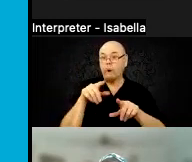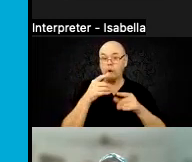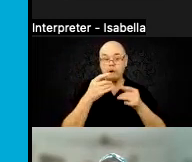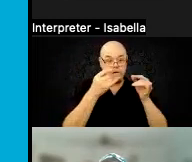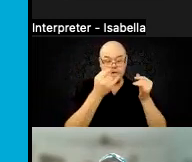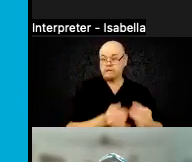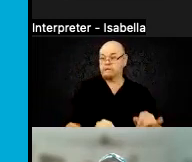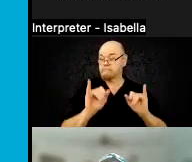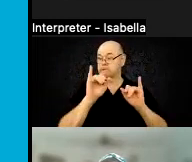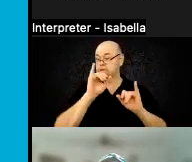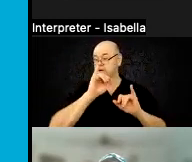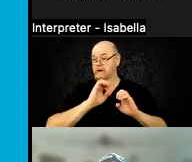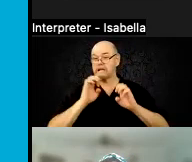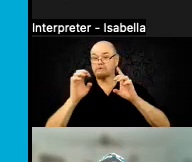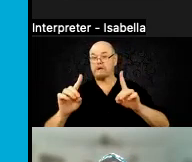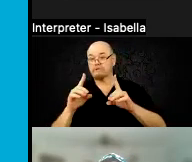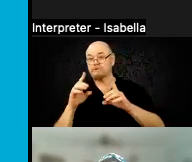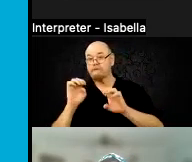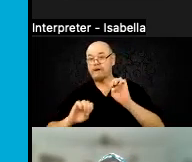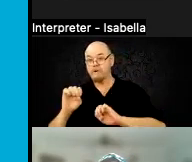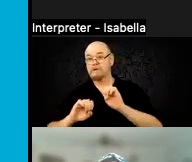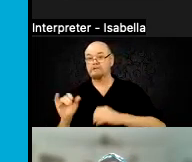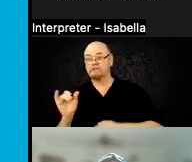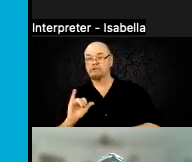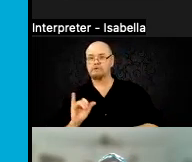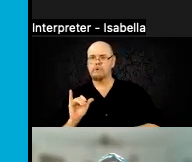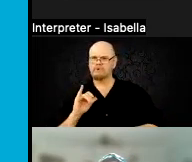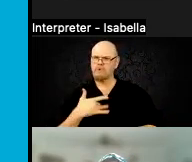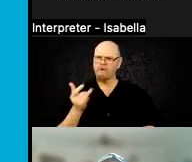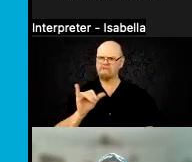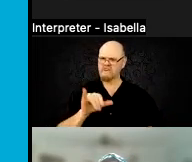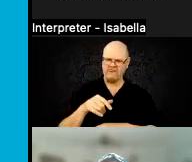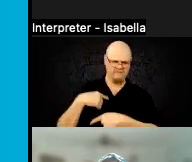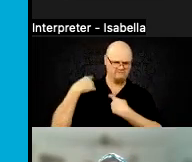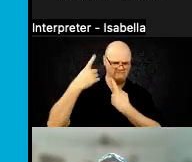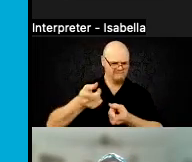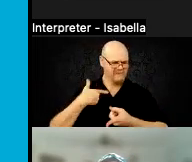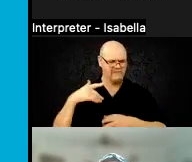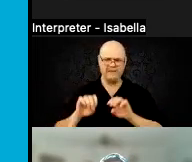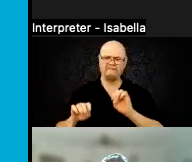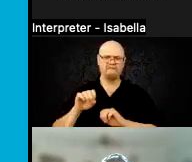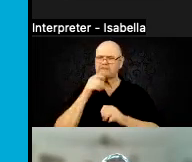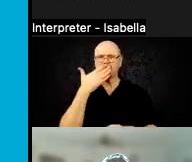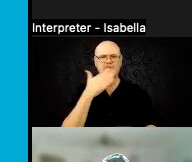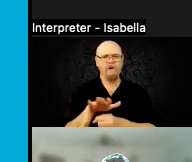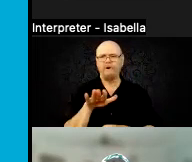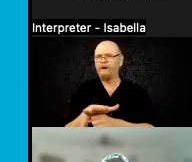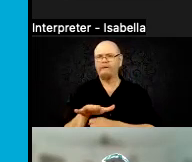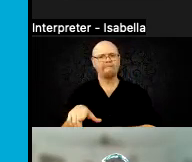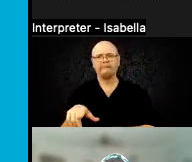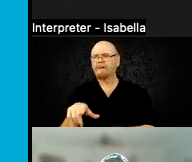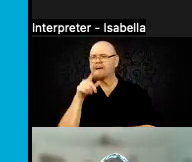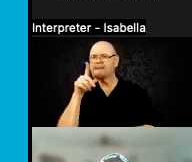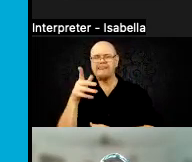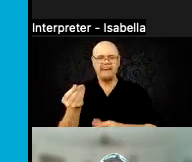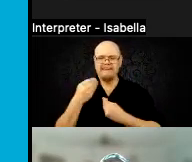or an IEE, right? So if you feel like the evaluations that the school has done are not sufficient, right, and not giving you the information that